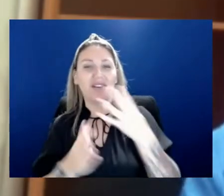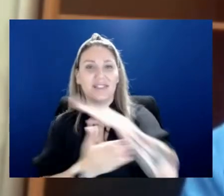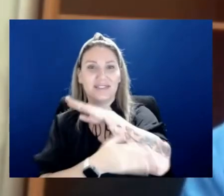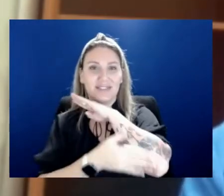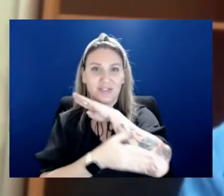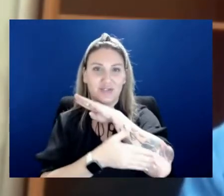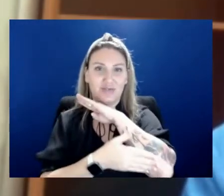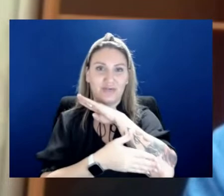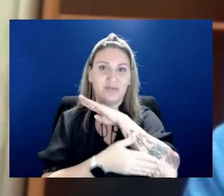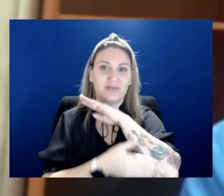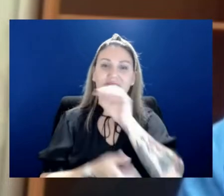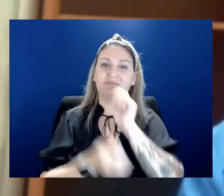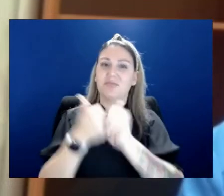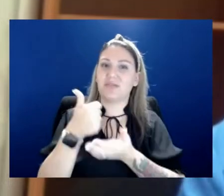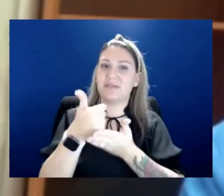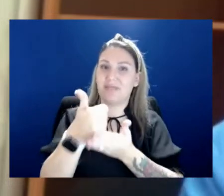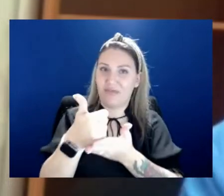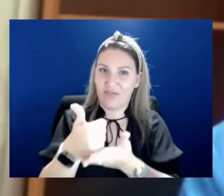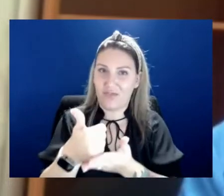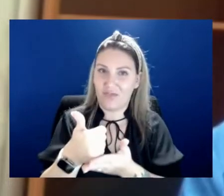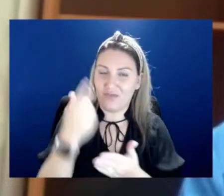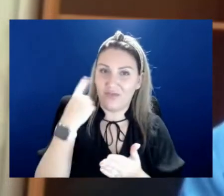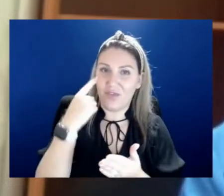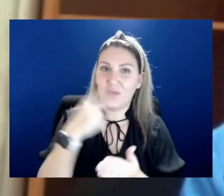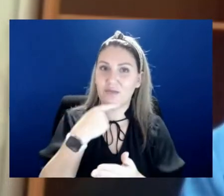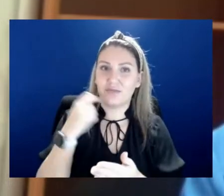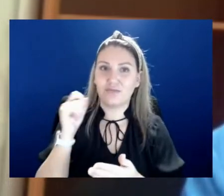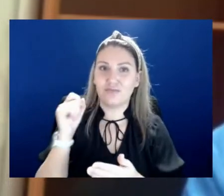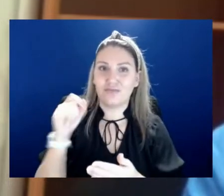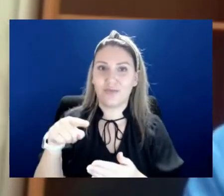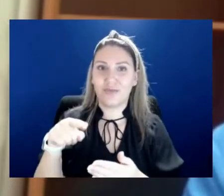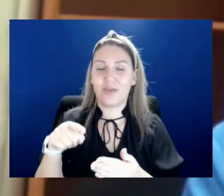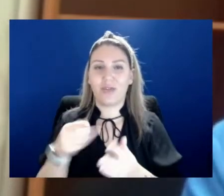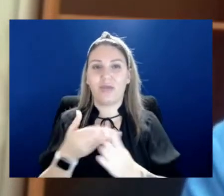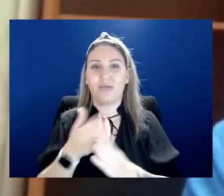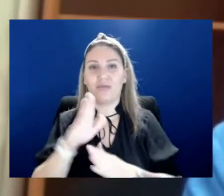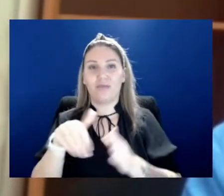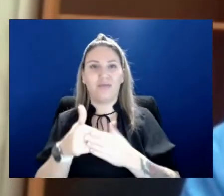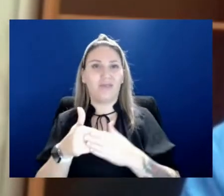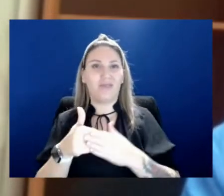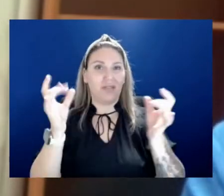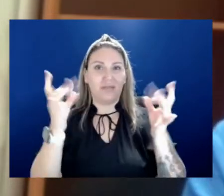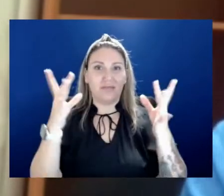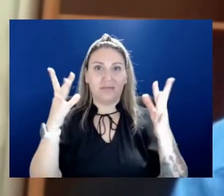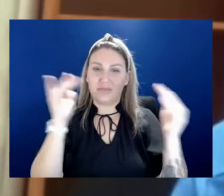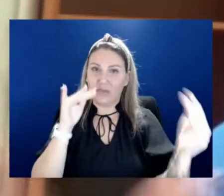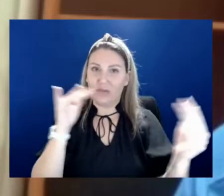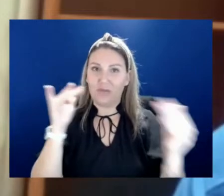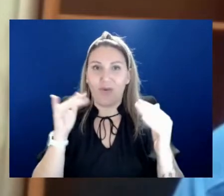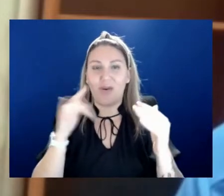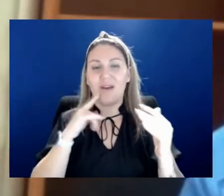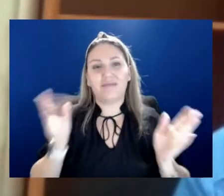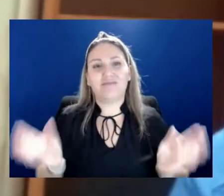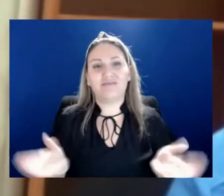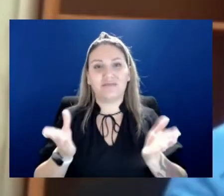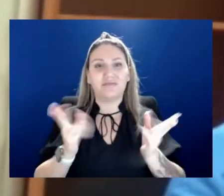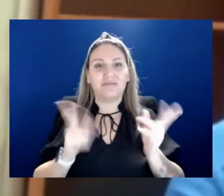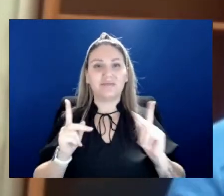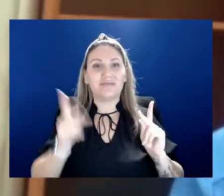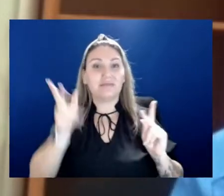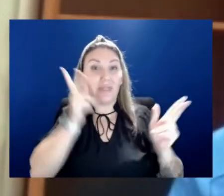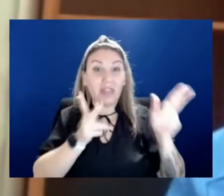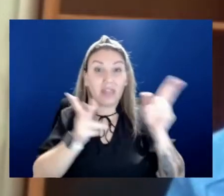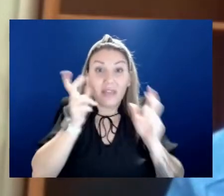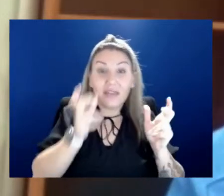have been most helpful to Ukraine through this crisis. So I encourage people that are listening to this